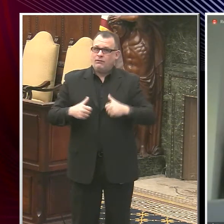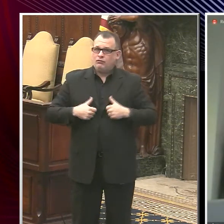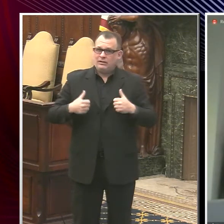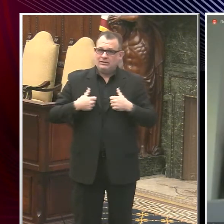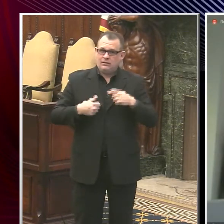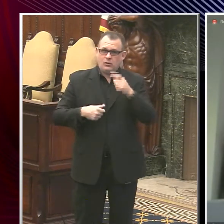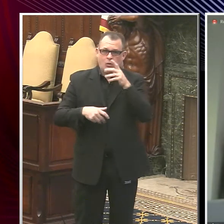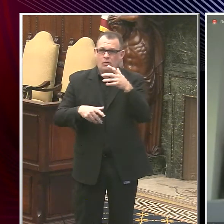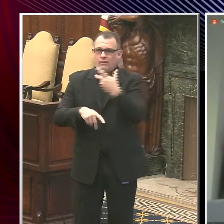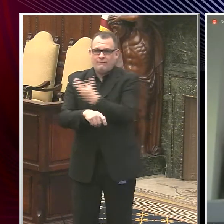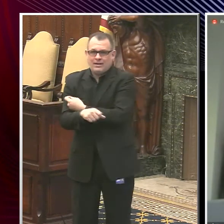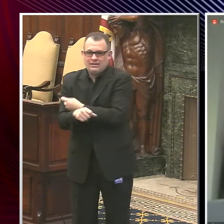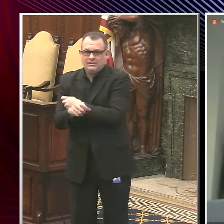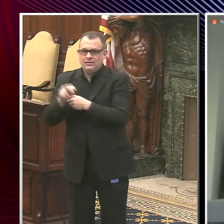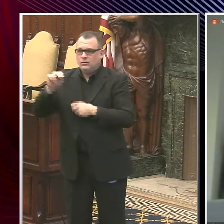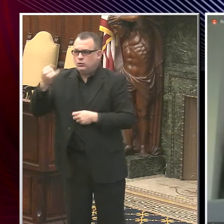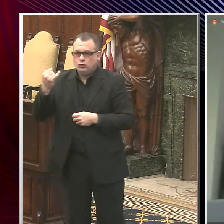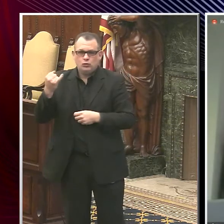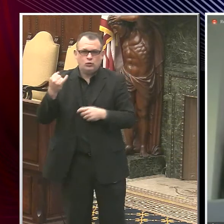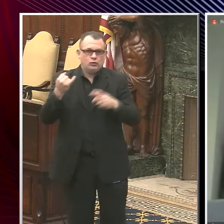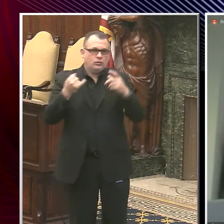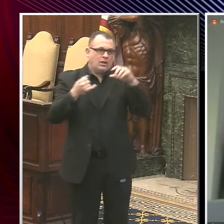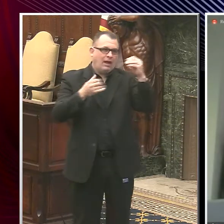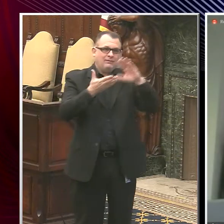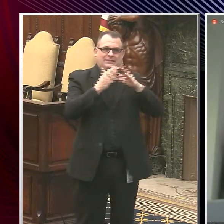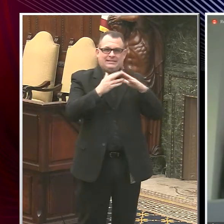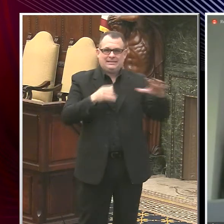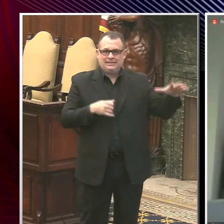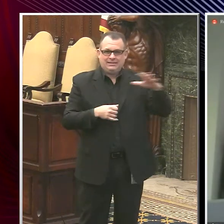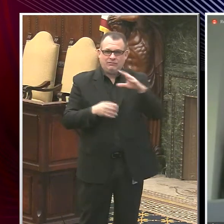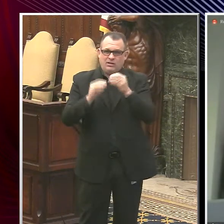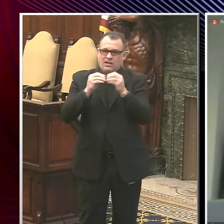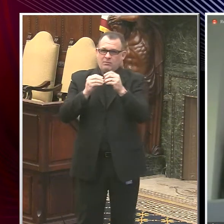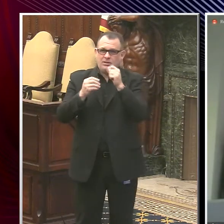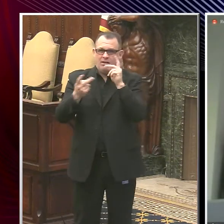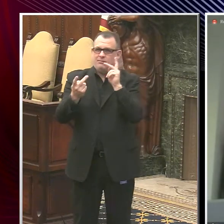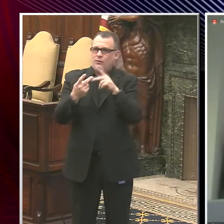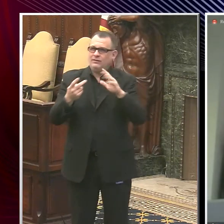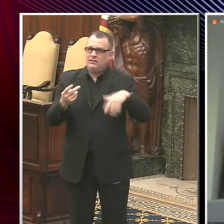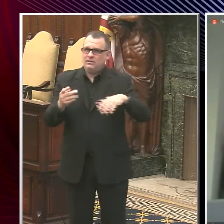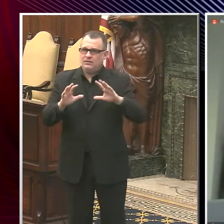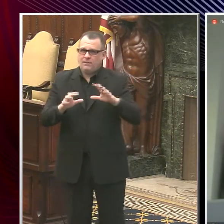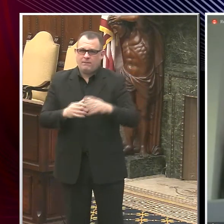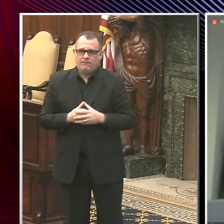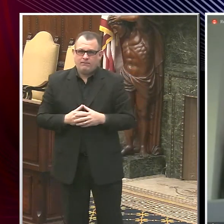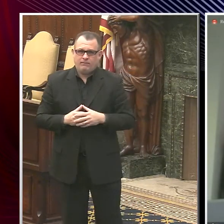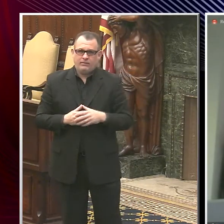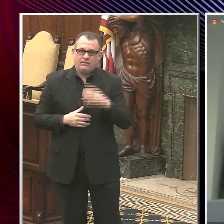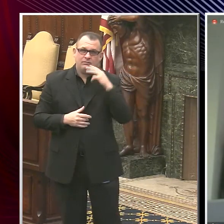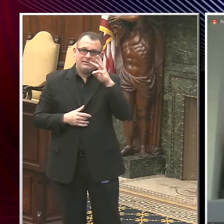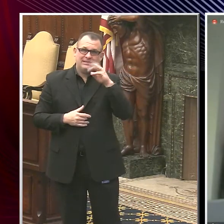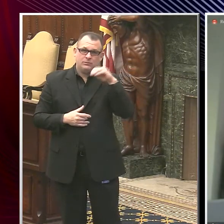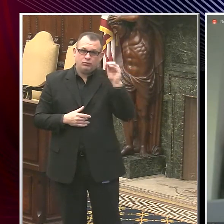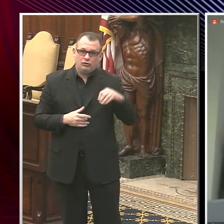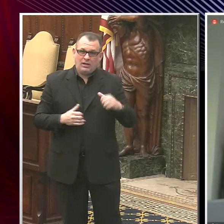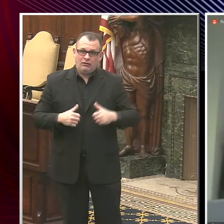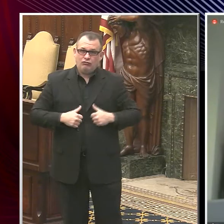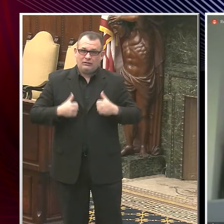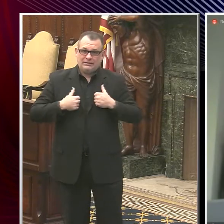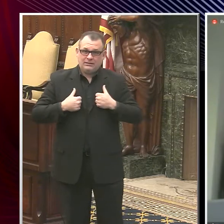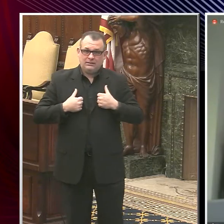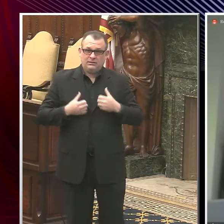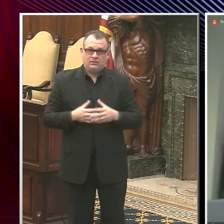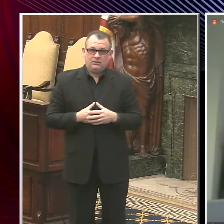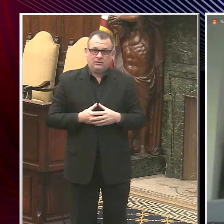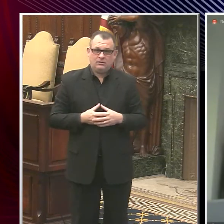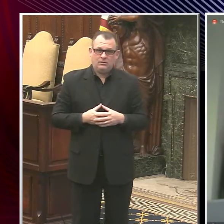Jersey. So the data we have is somewhat incomplete. Of that data, though, it does show that overall 16% of Philadelphia residents are known to be